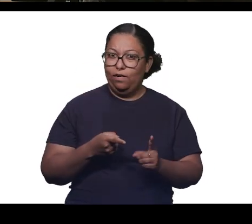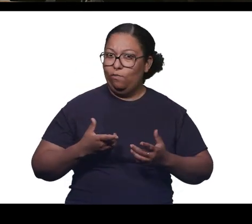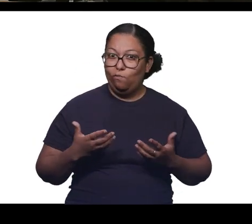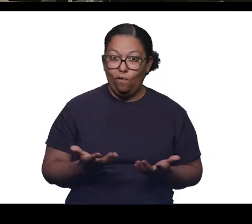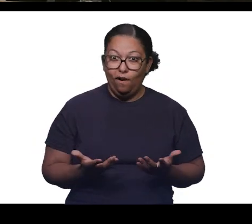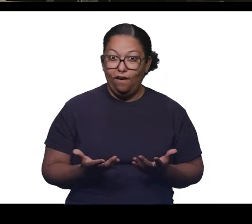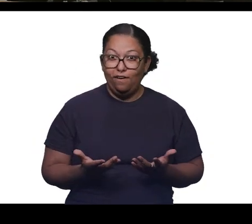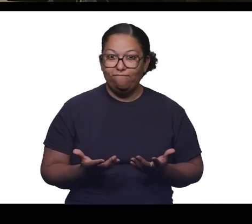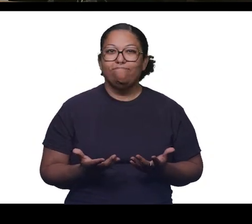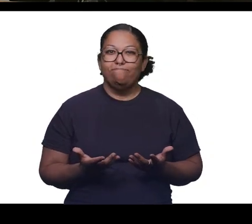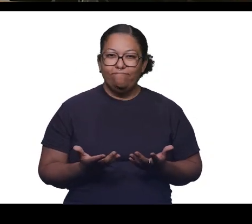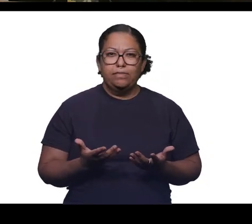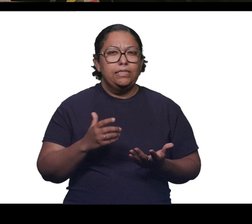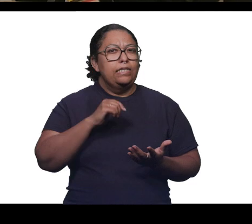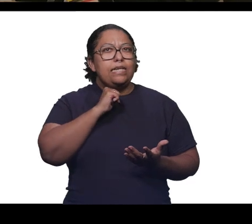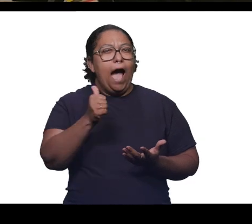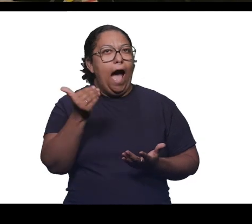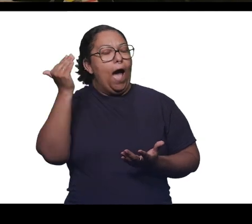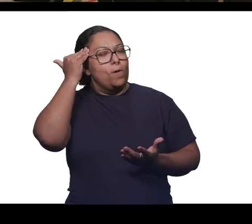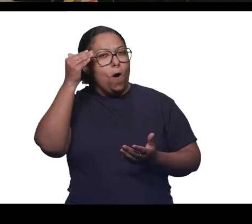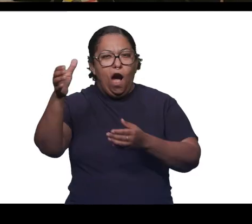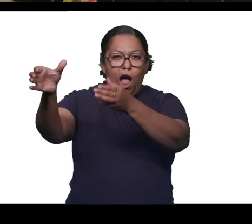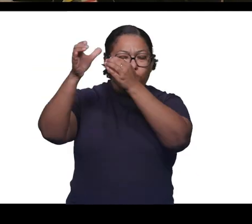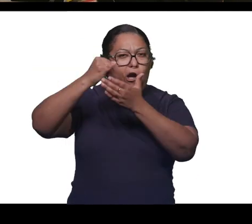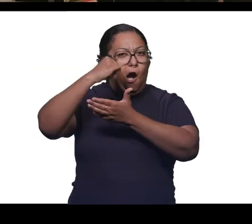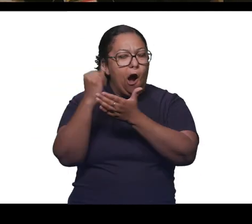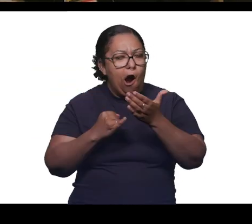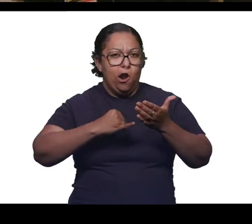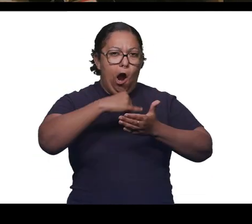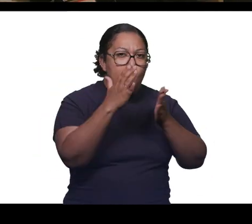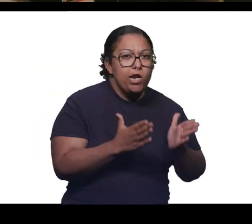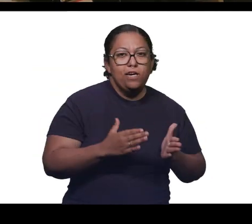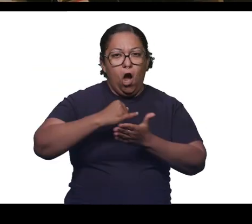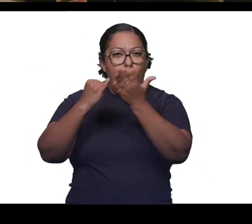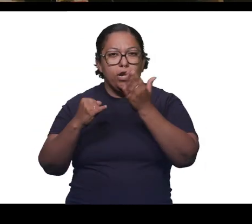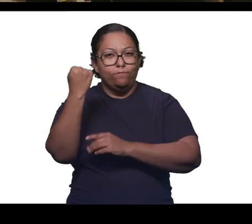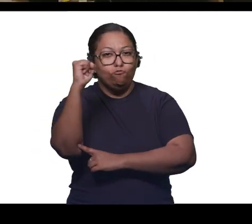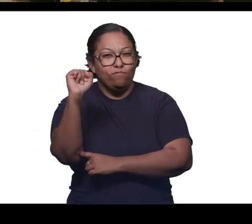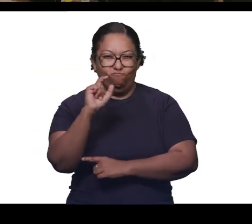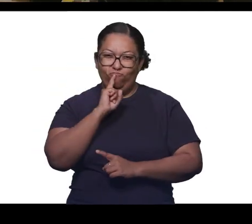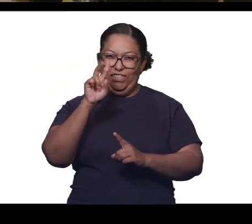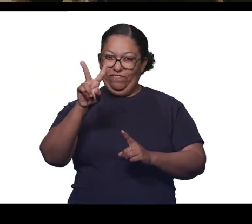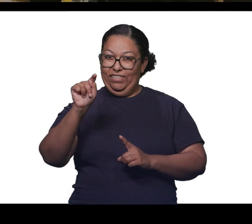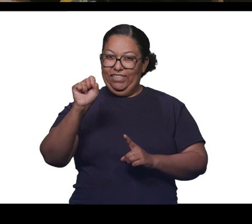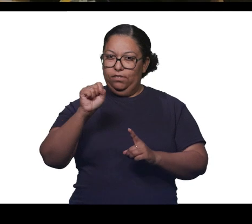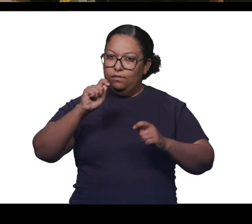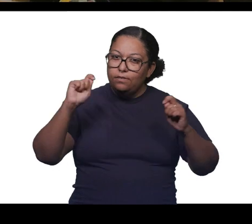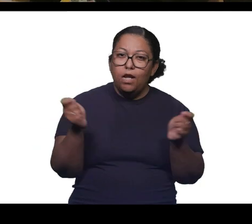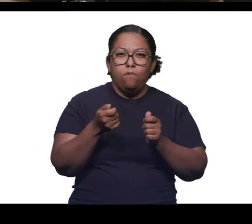about art or artists or art movements. VTS really celebrates every individual person has a